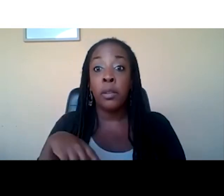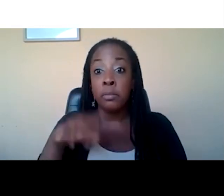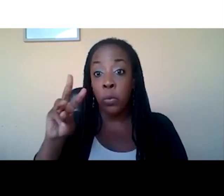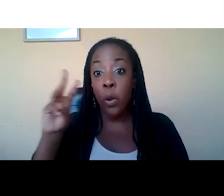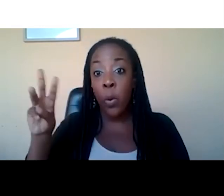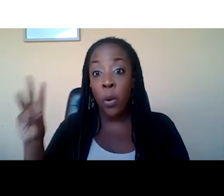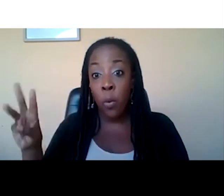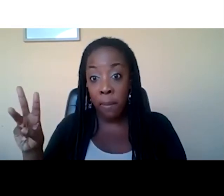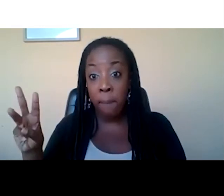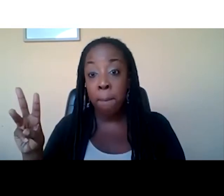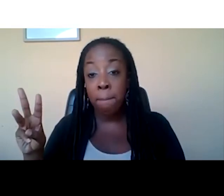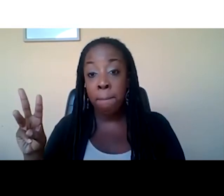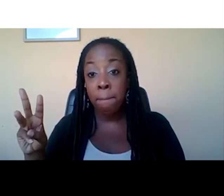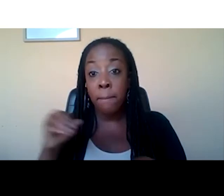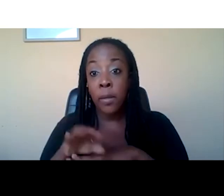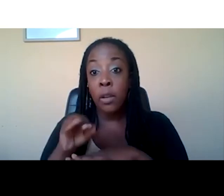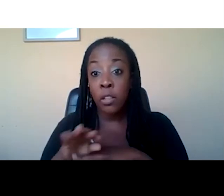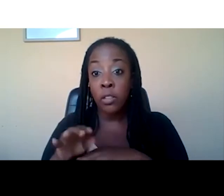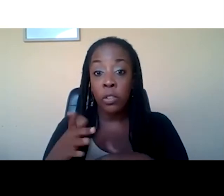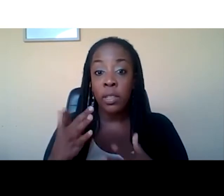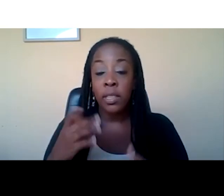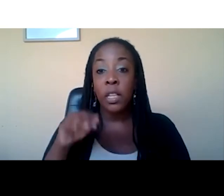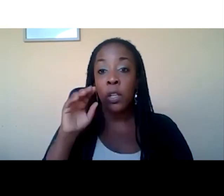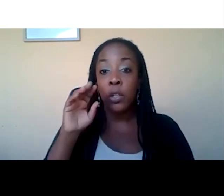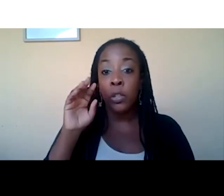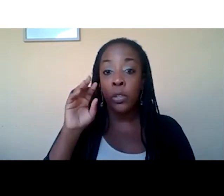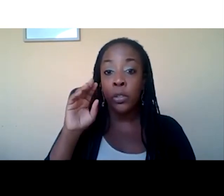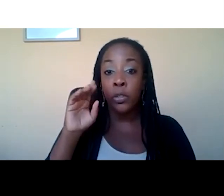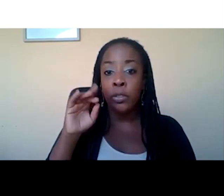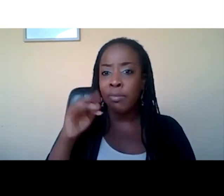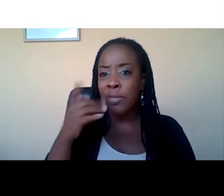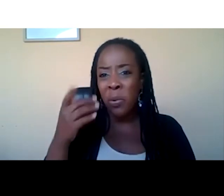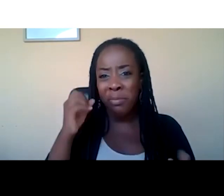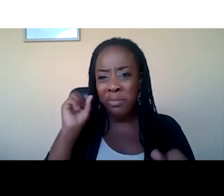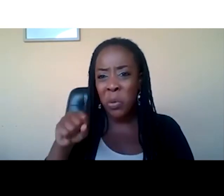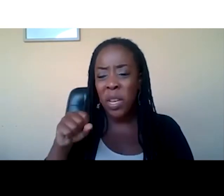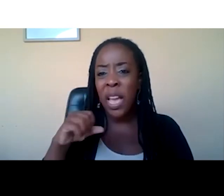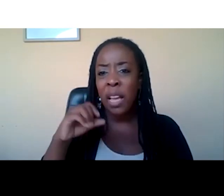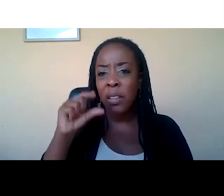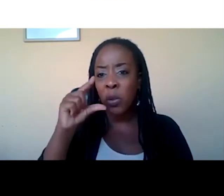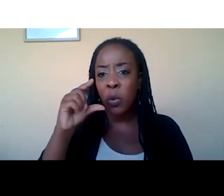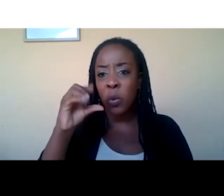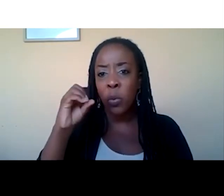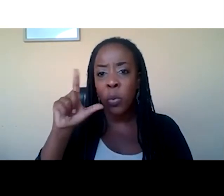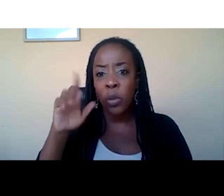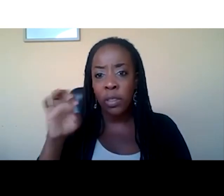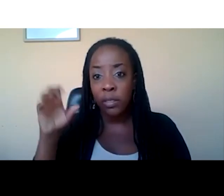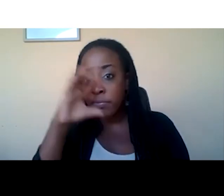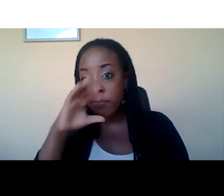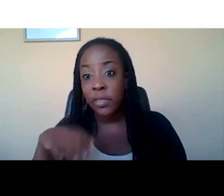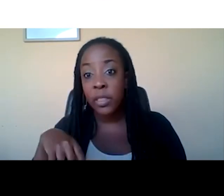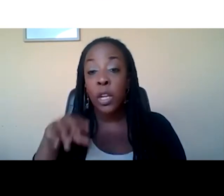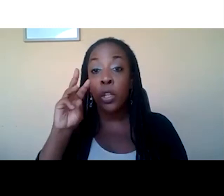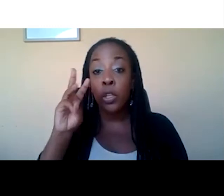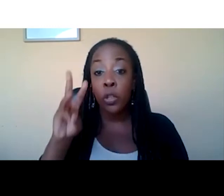that's W3C. And persons can just Google W3C and pick up